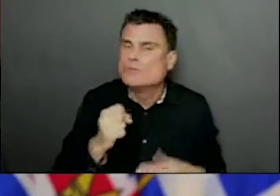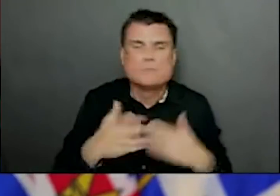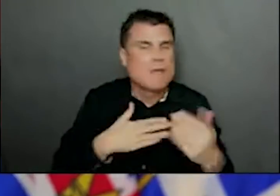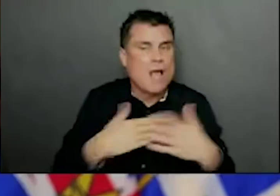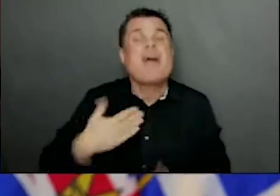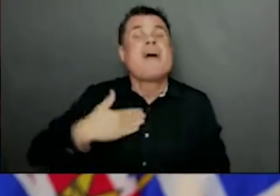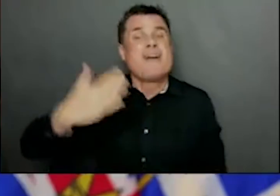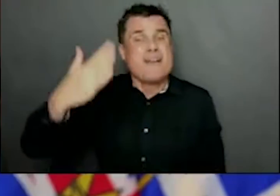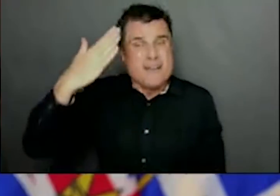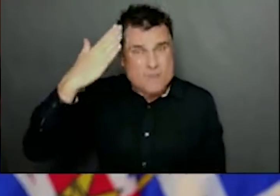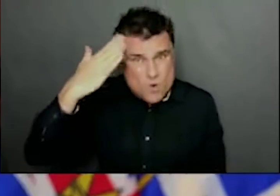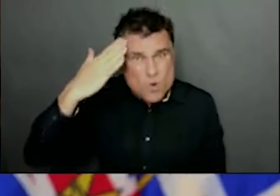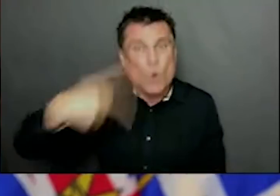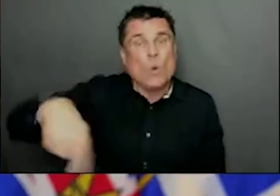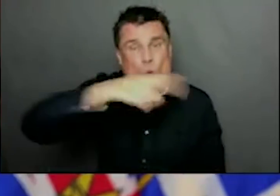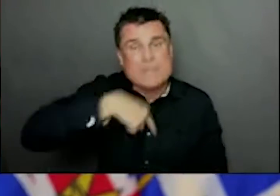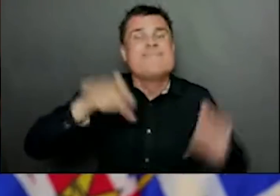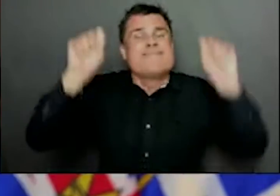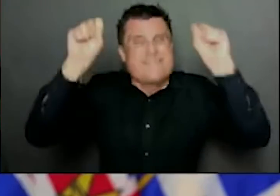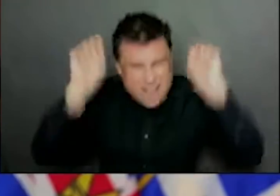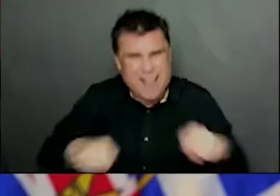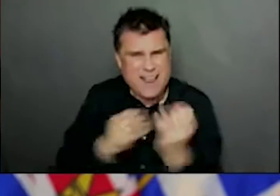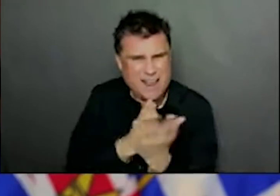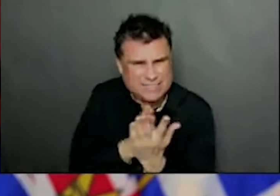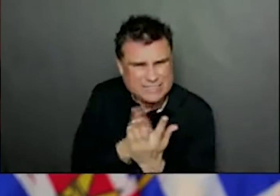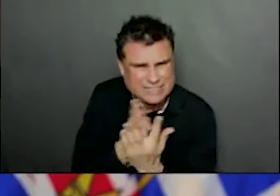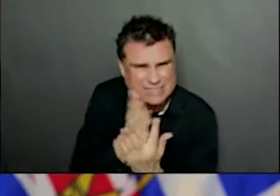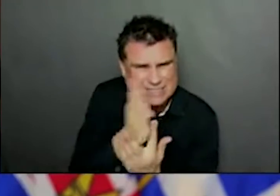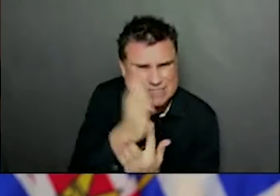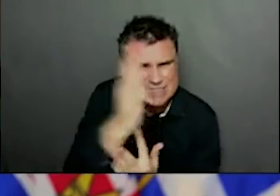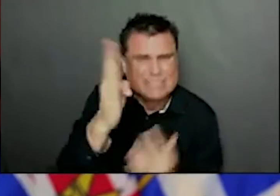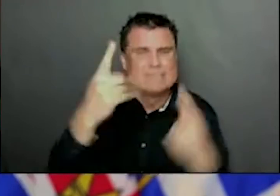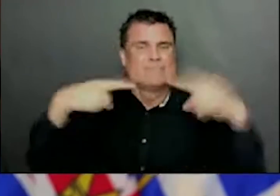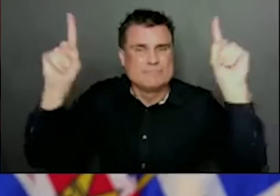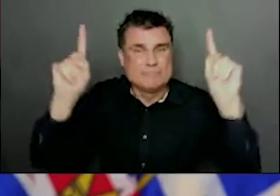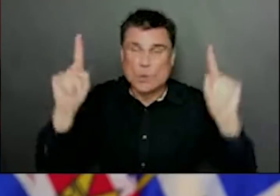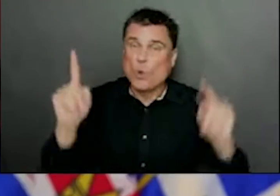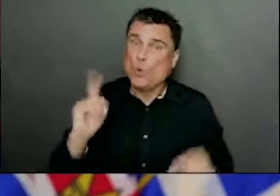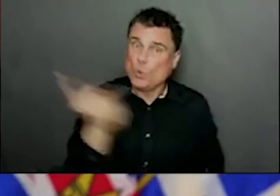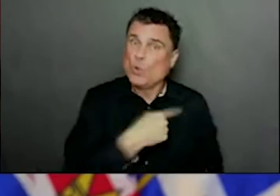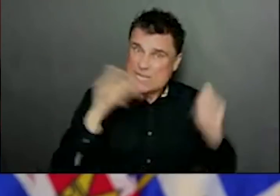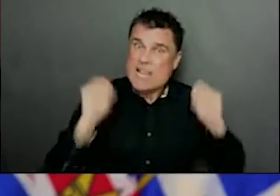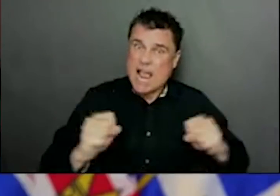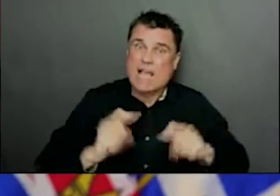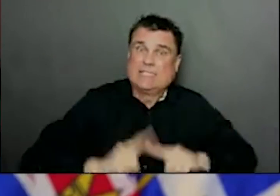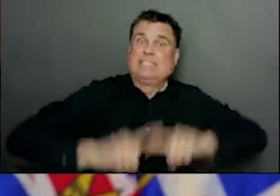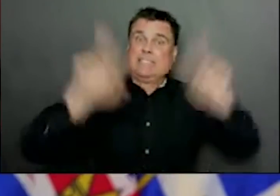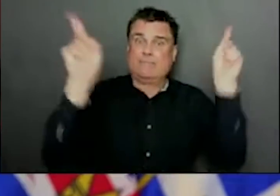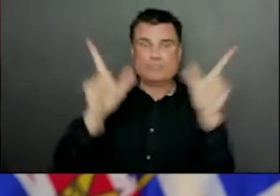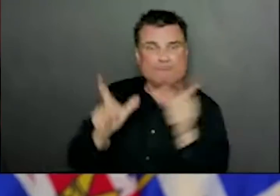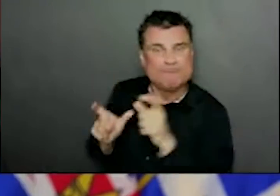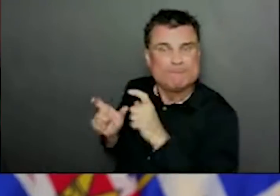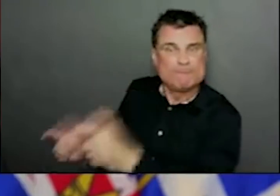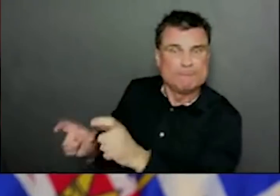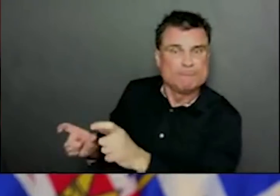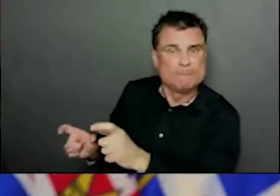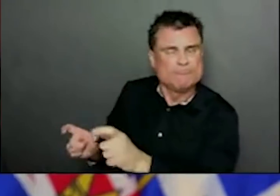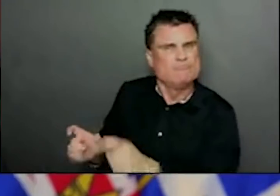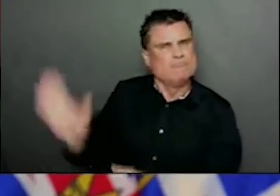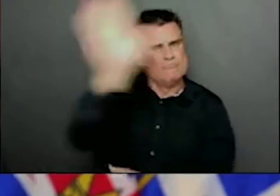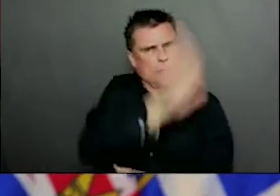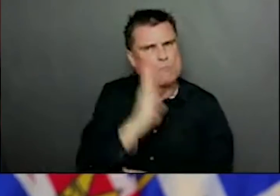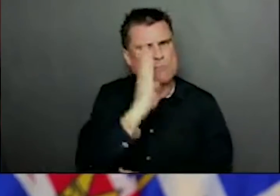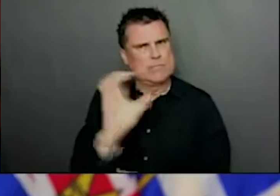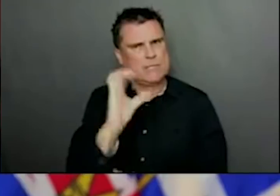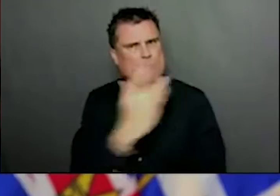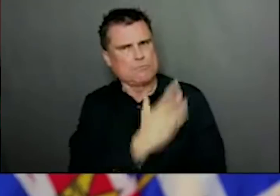our community, and for our province. And we do this here in BC with compassion. We go outside, we